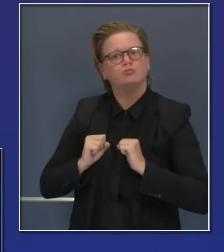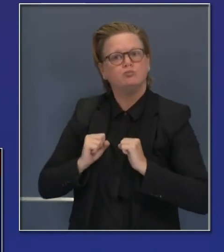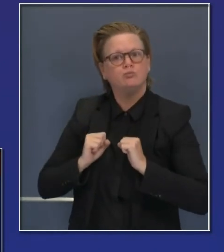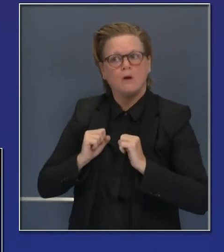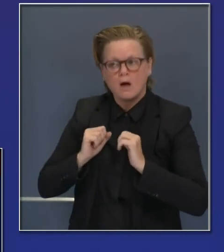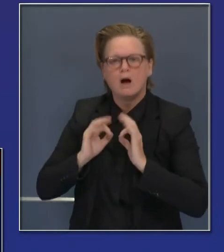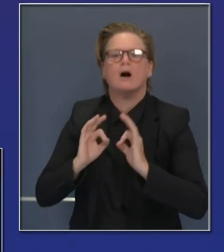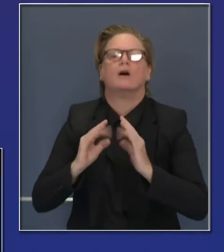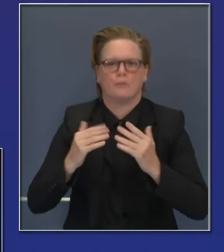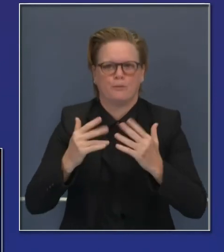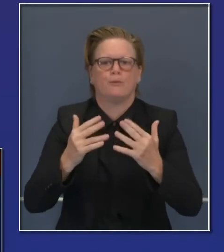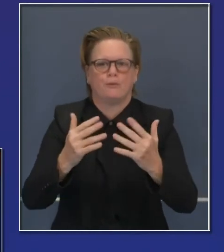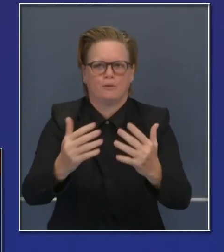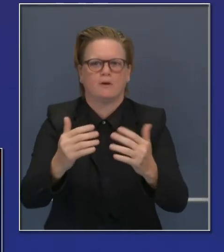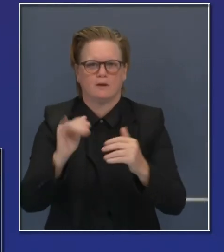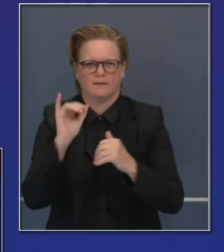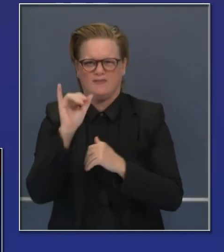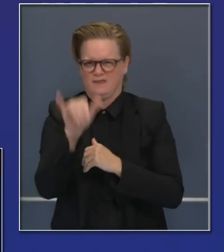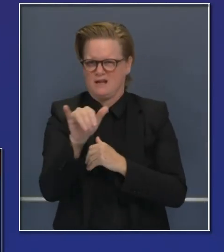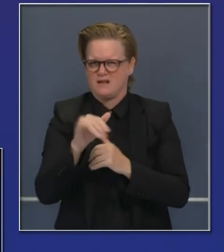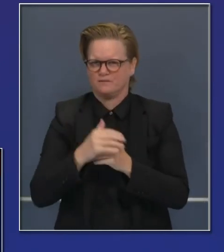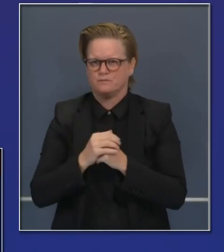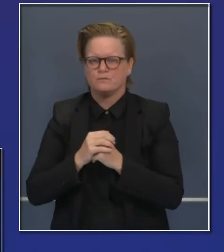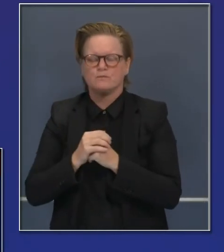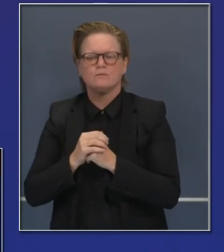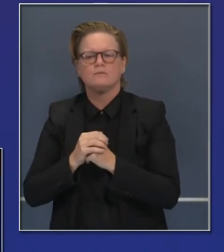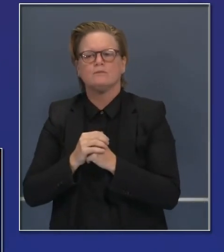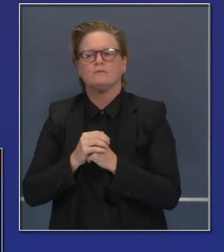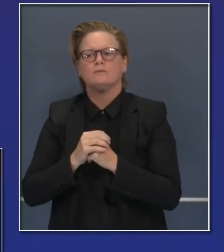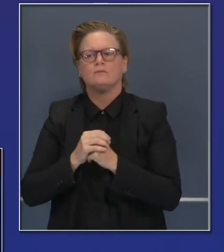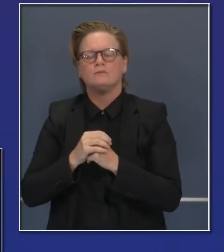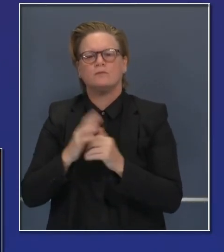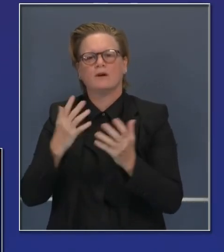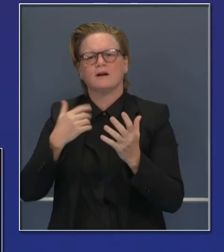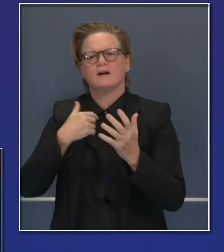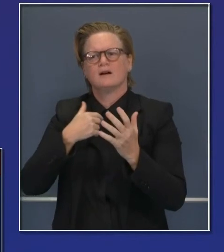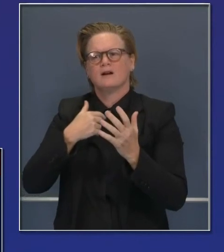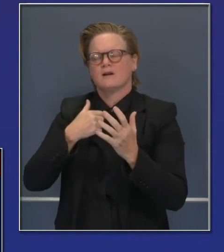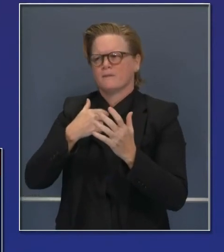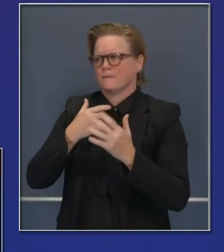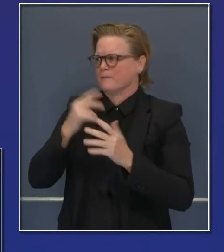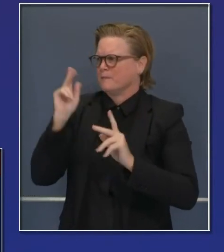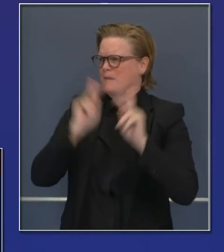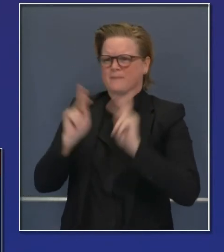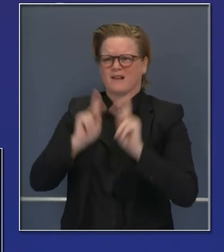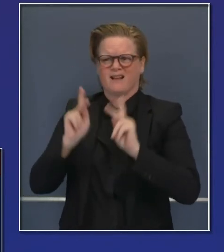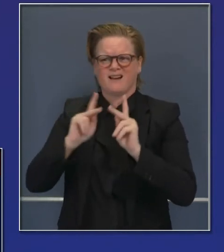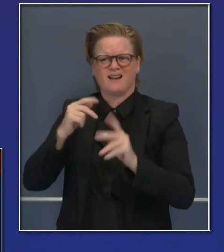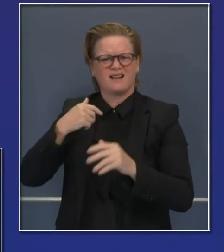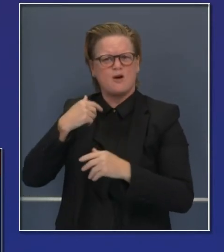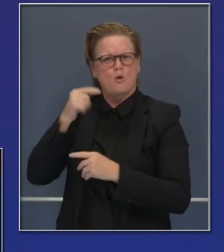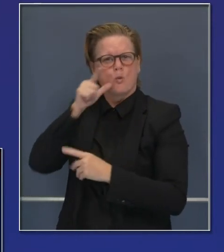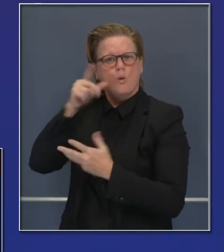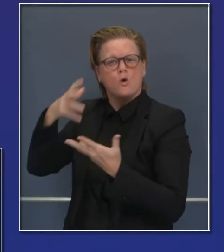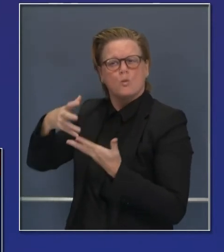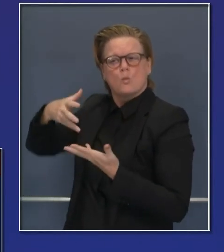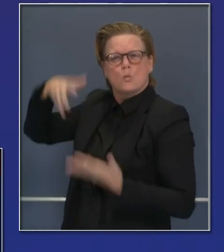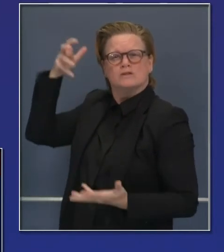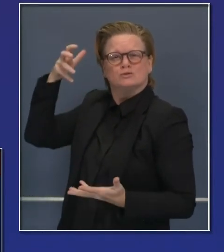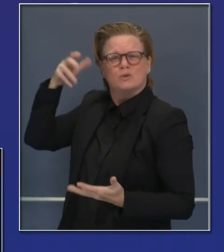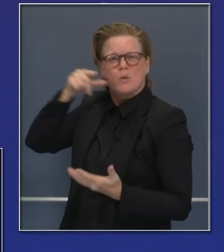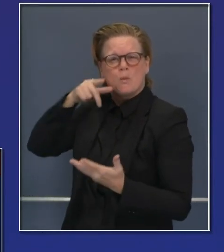means, those with influence, are not crowding out those that are most deserving of the